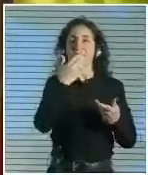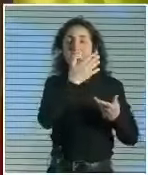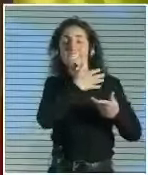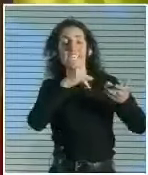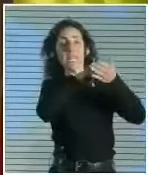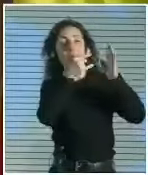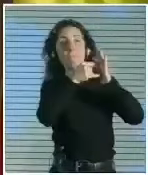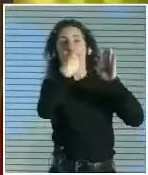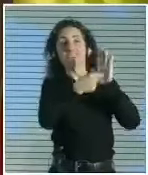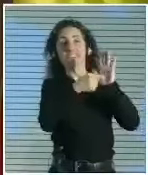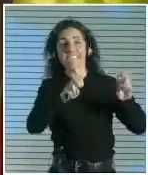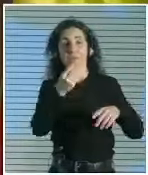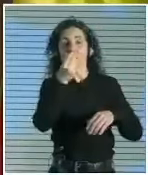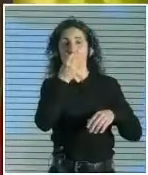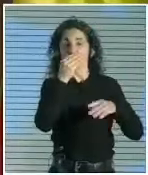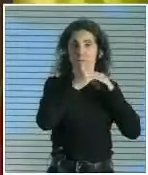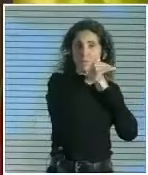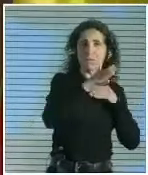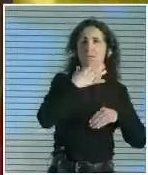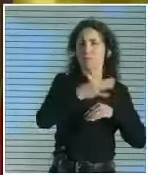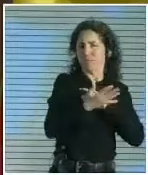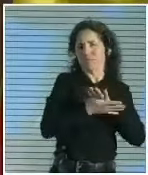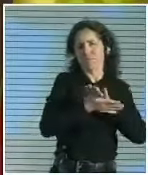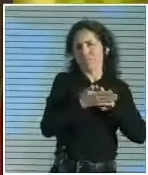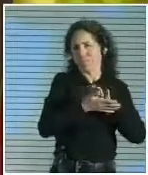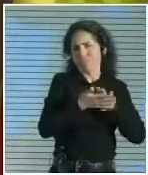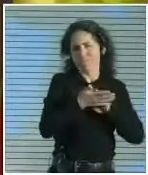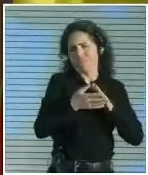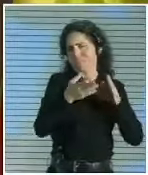perfect area of work for pre-competitive cooperation,